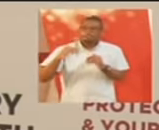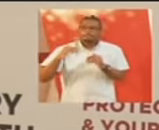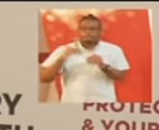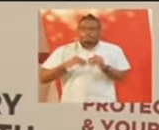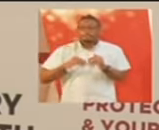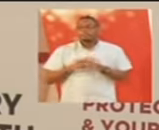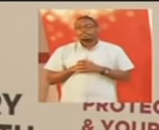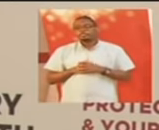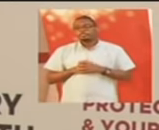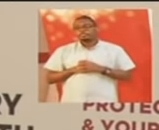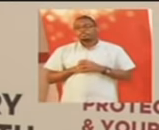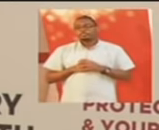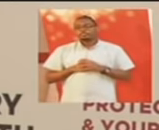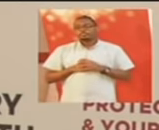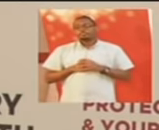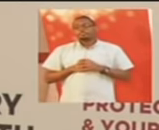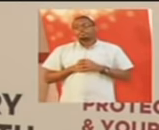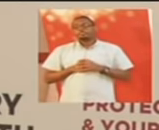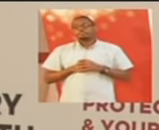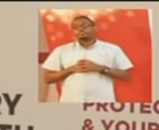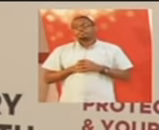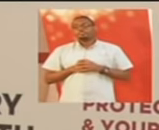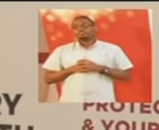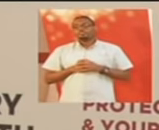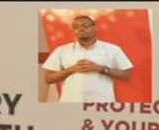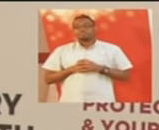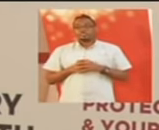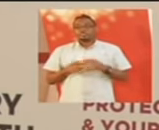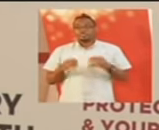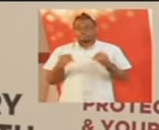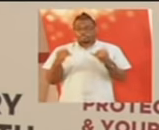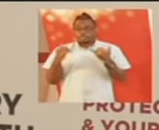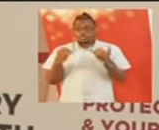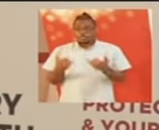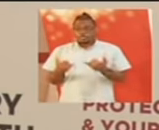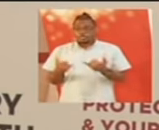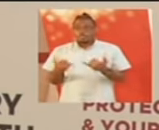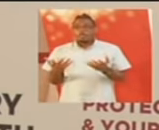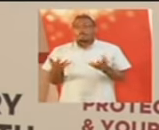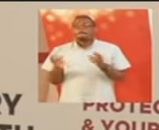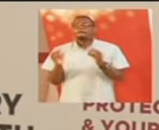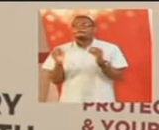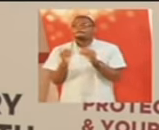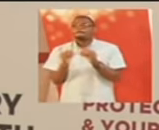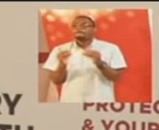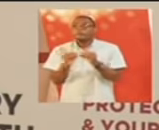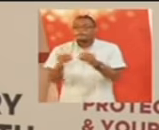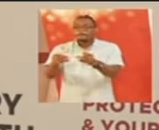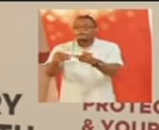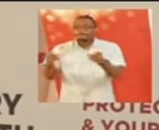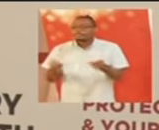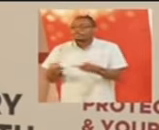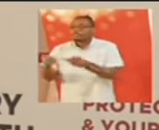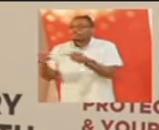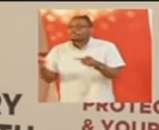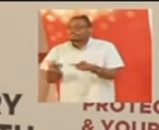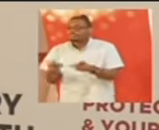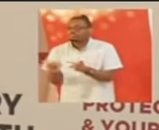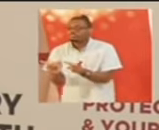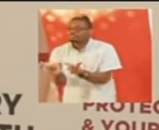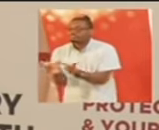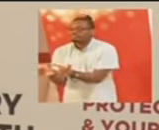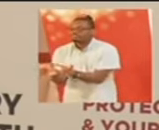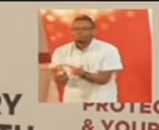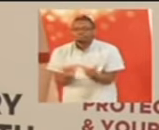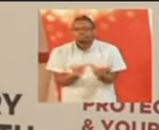either process. At this point in time, we have more facilities that are being used for quarantine as opposed to step-down because the